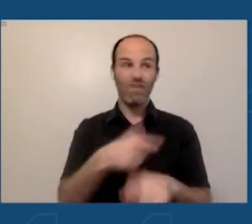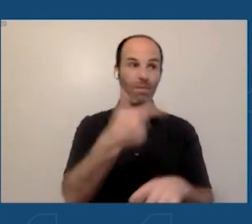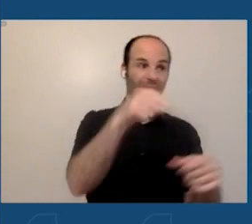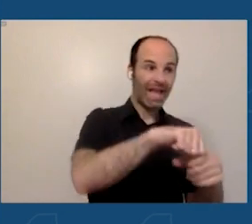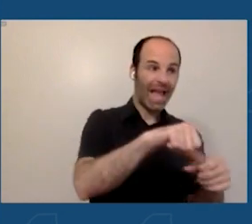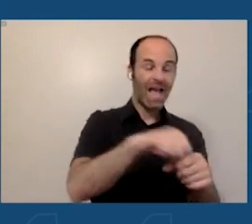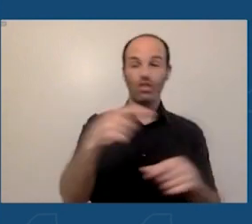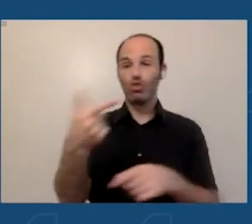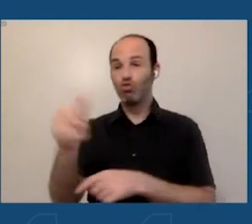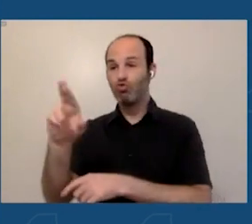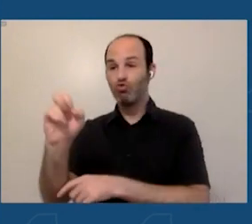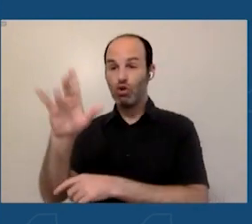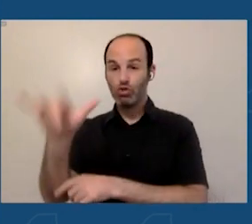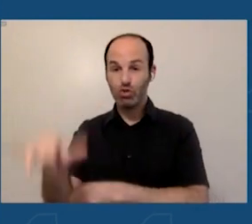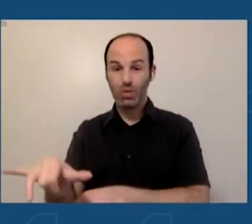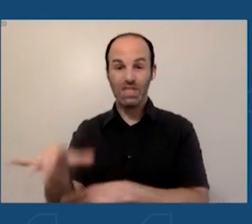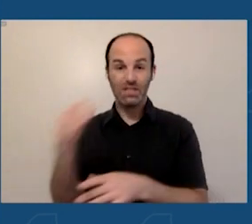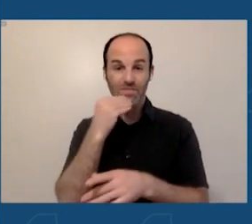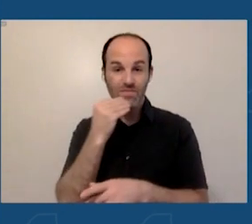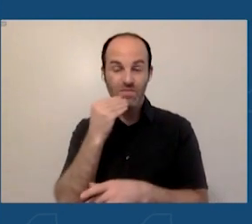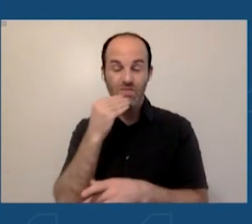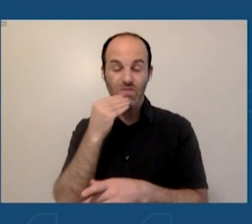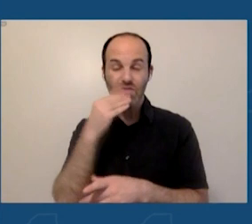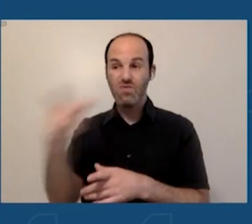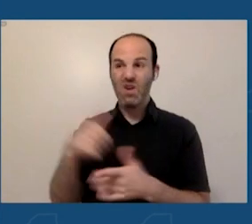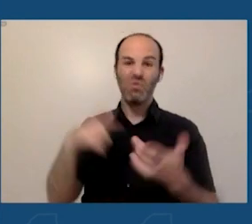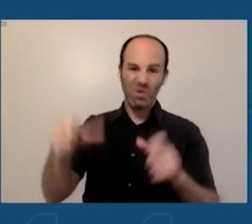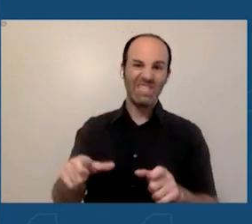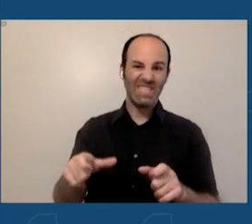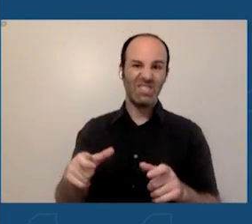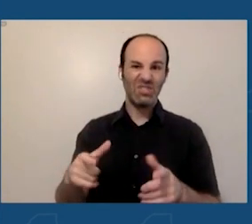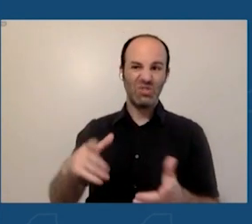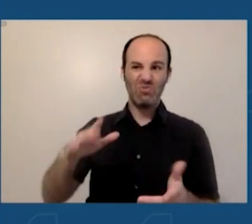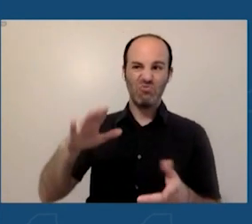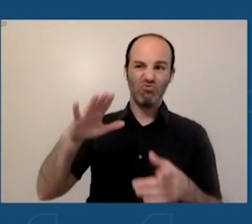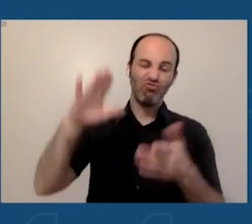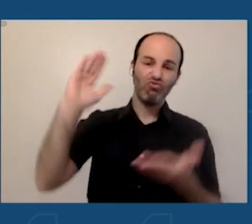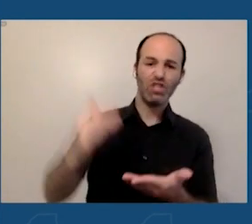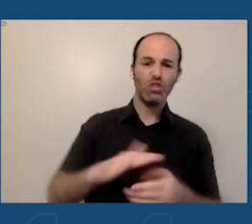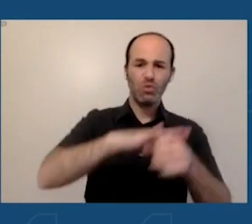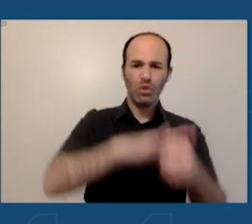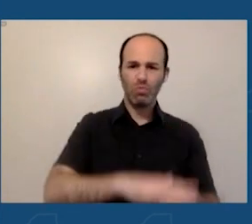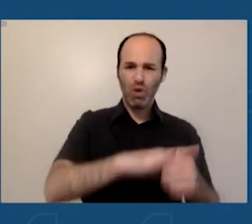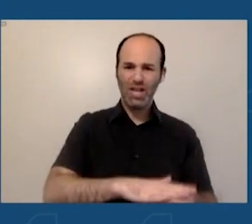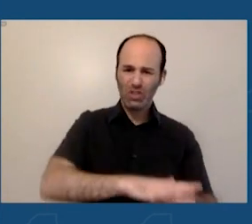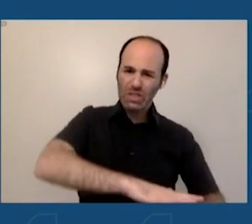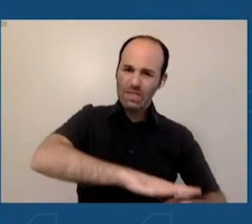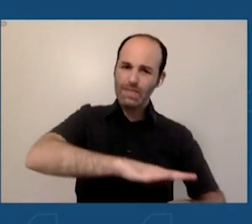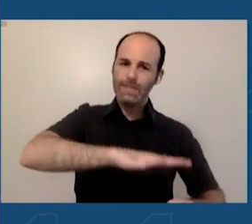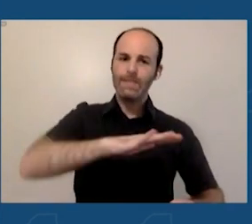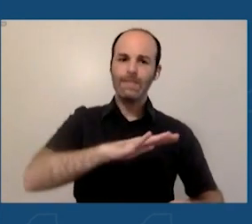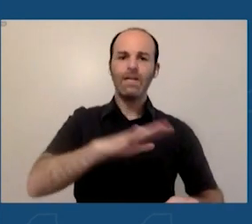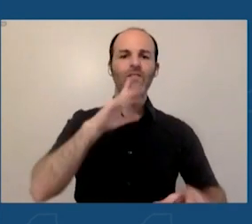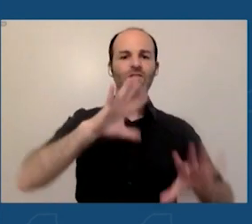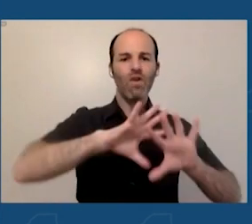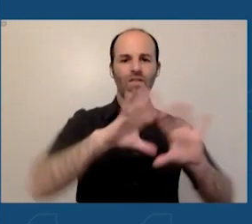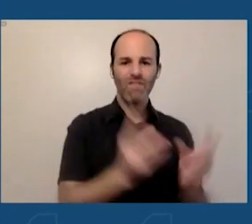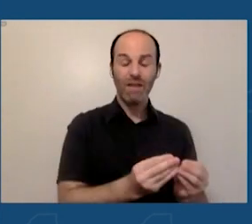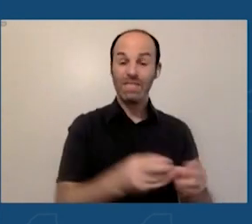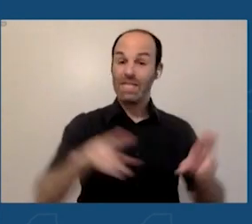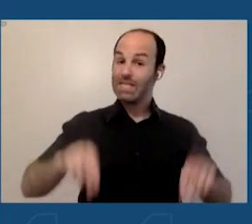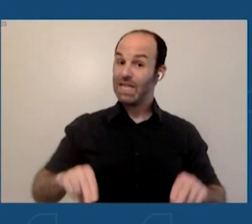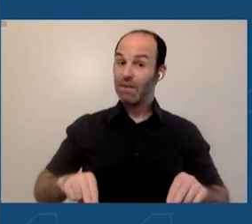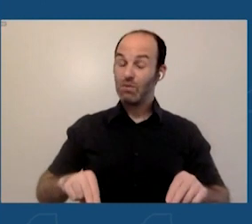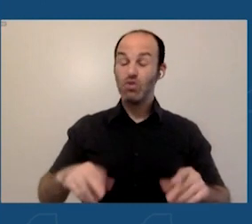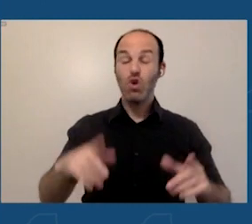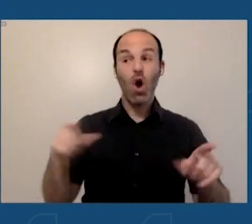it's critical that we step up and try to ease the burden on our families. Diapers are often the largest expense for families.